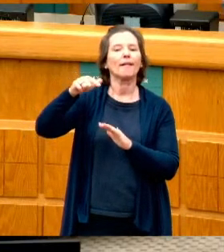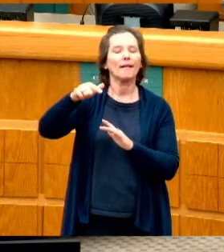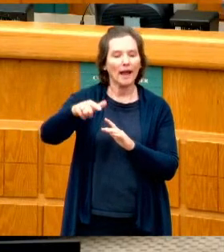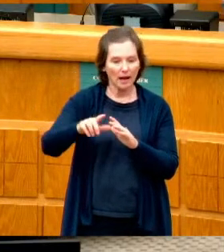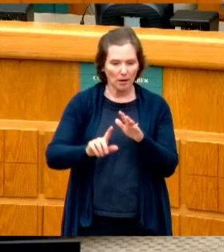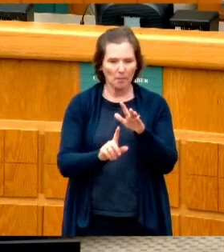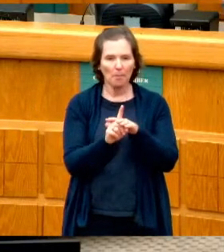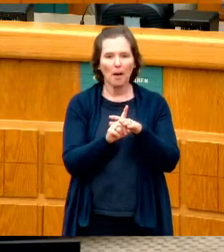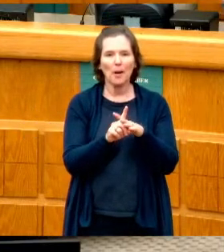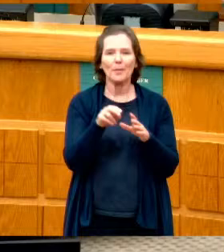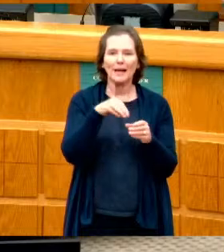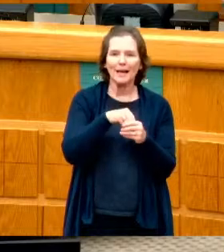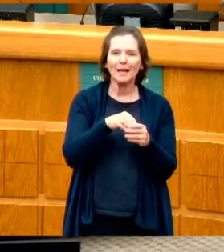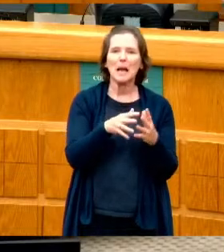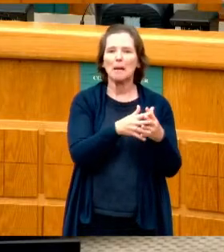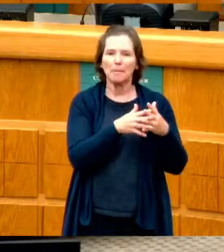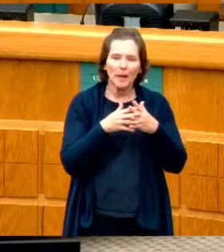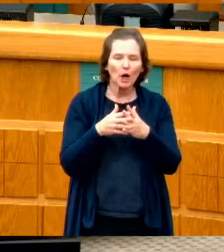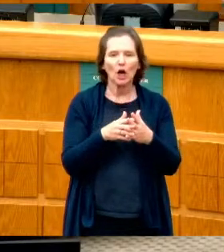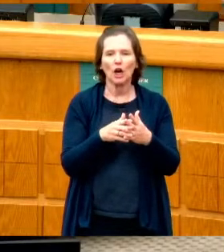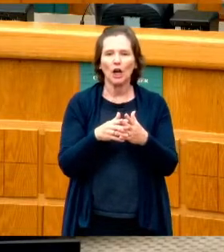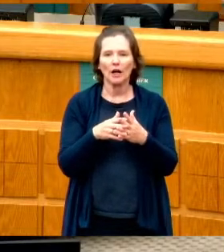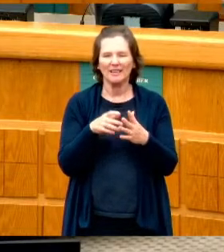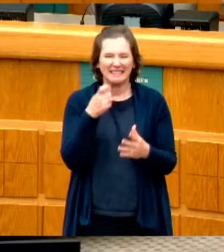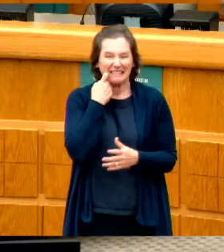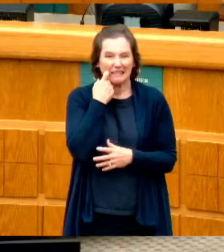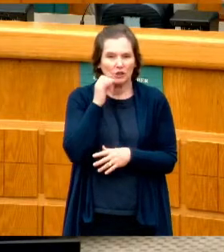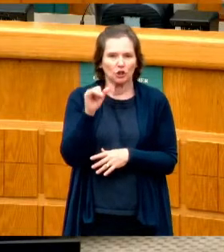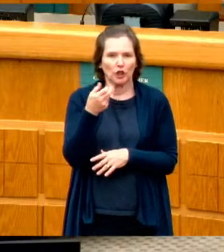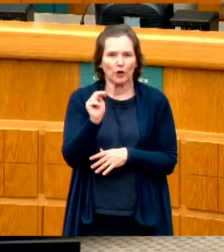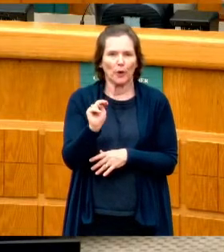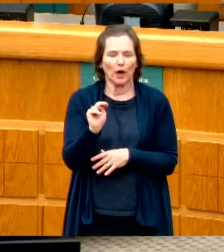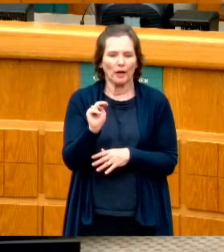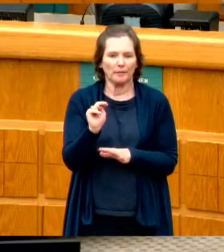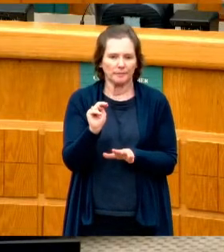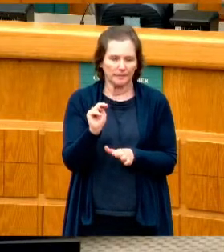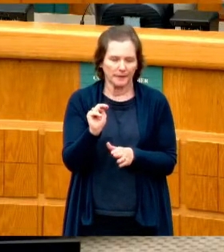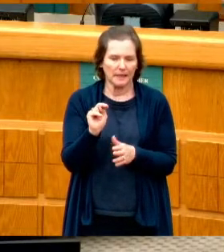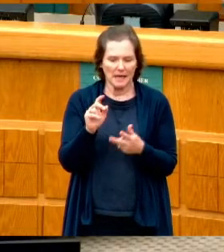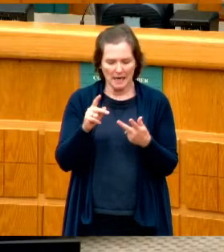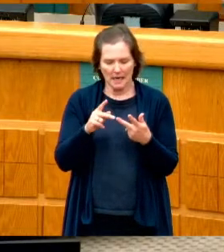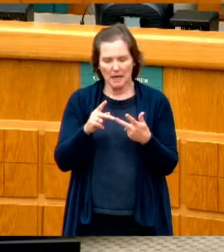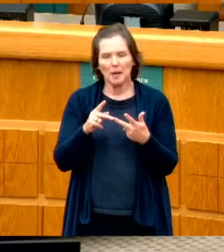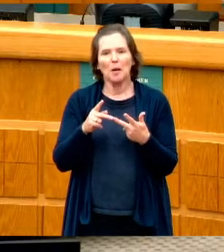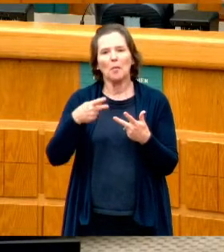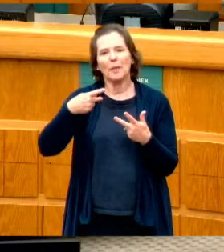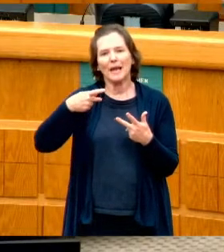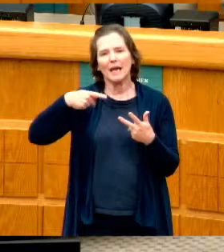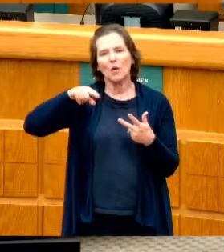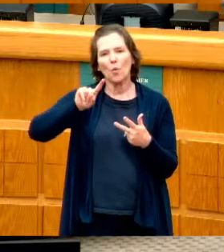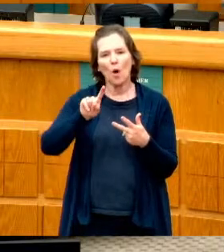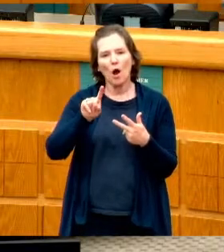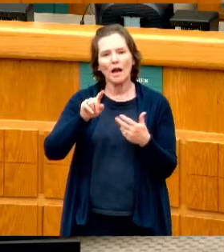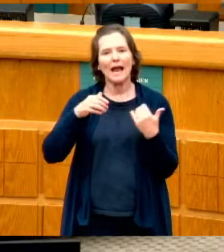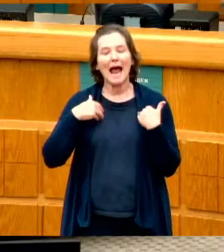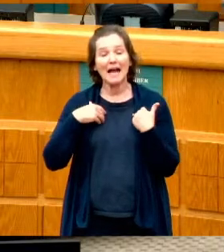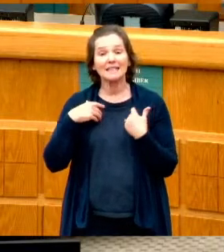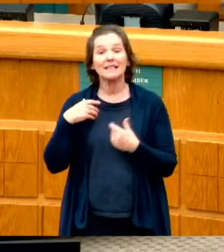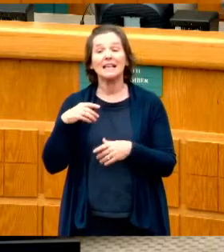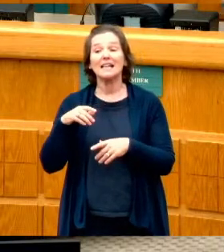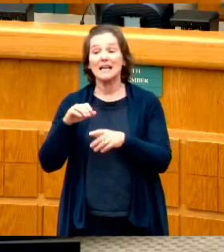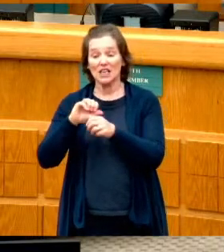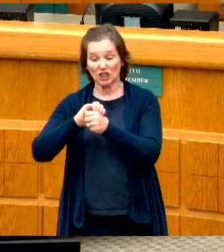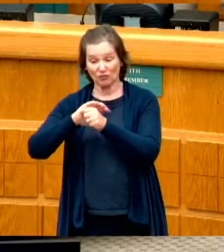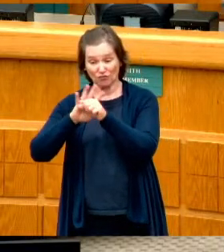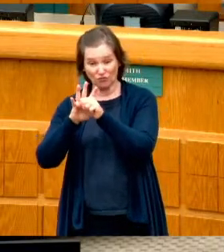January 2021, just 2 months ago. The P1 variant has 17 unique